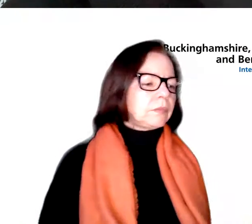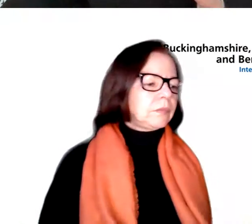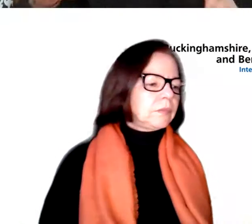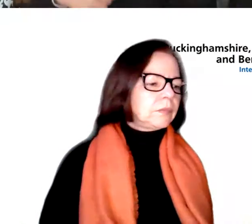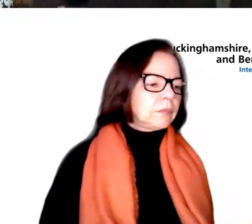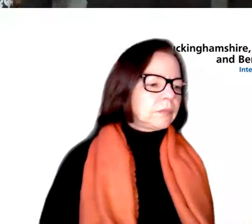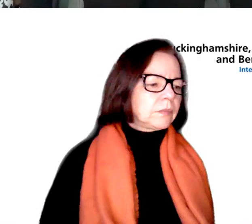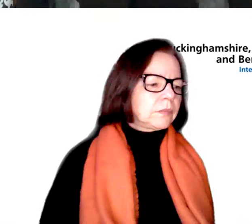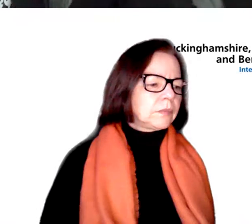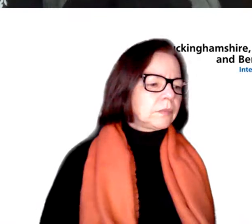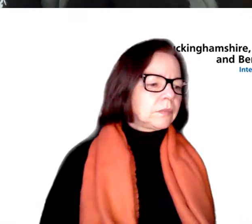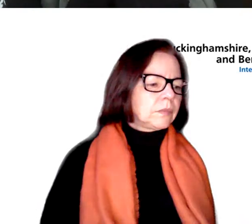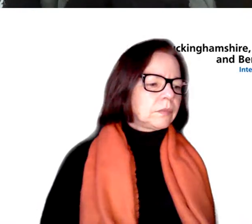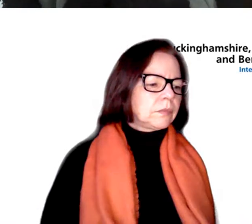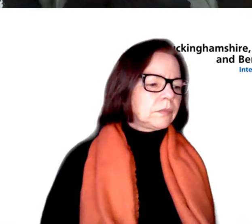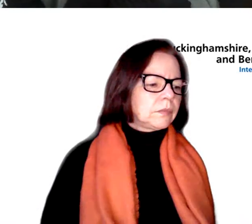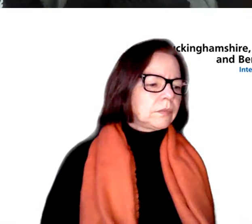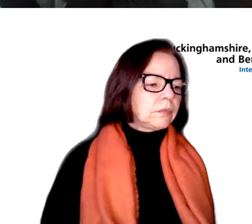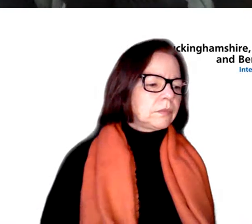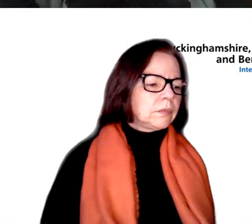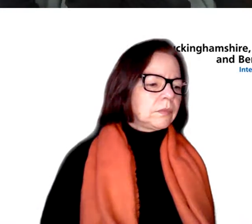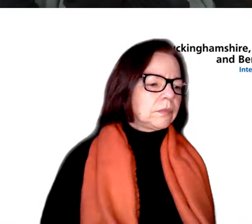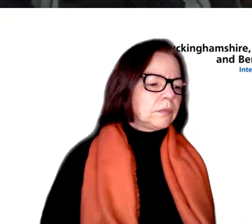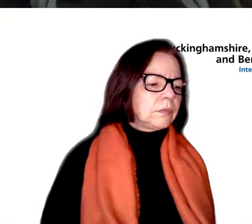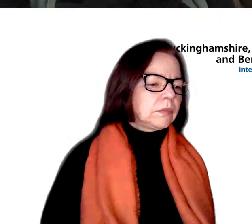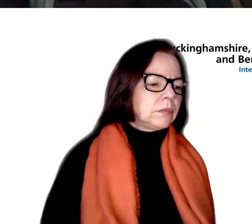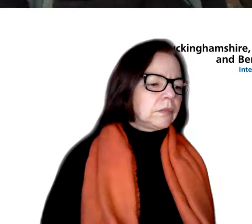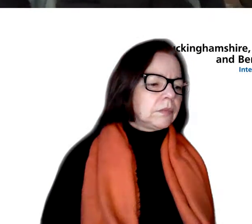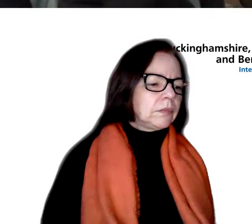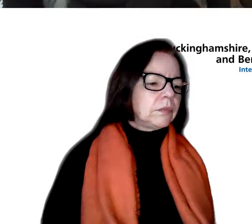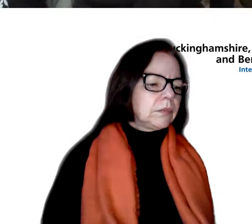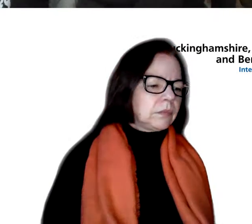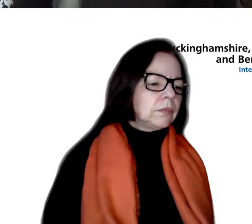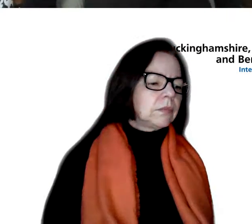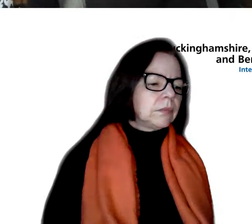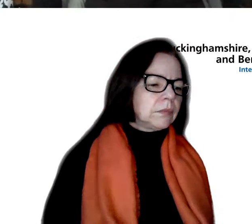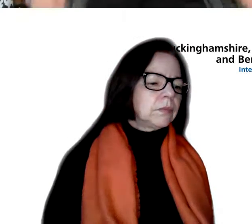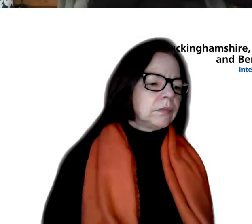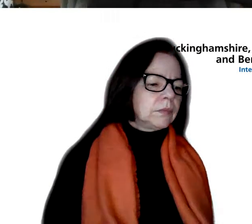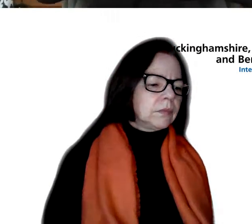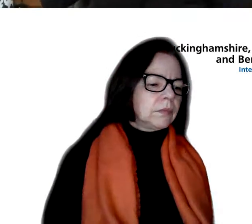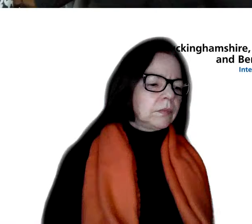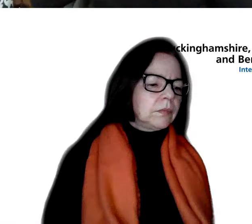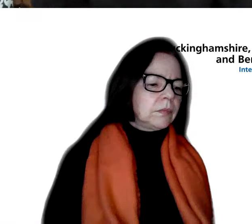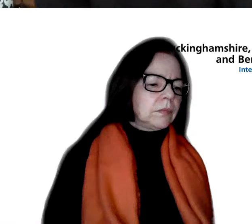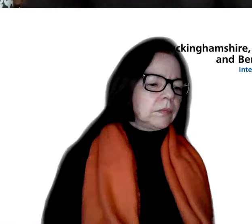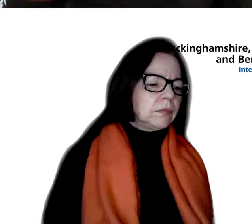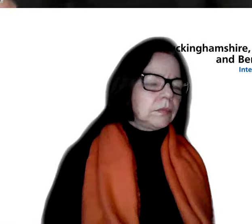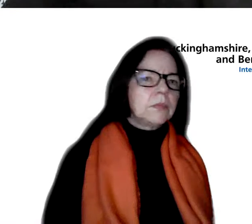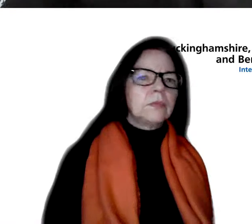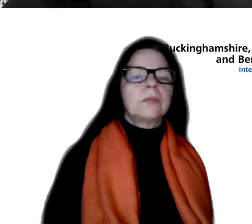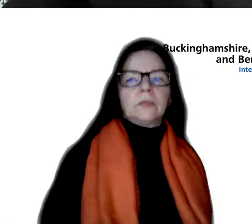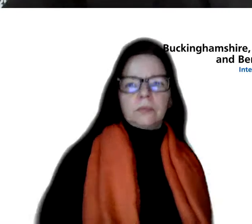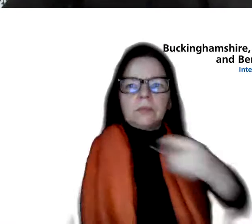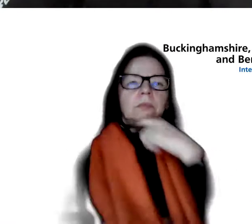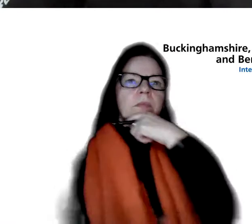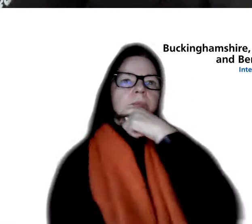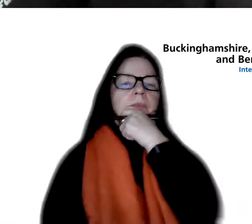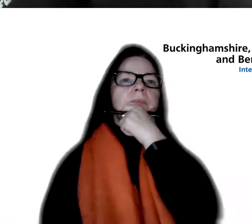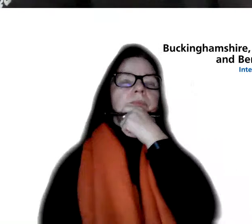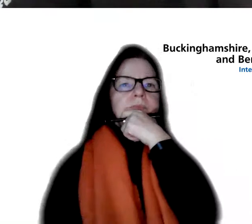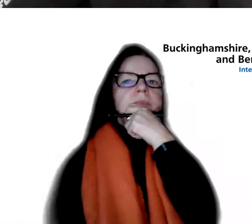integration, but we do have an integration that we've just put in place with Dockerbo. So the answer is yes. It's